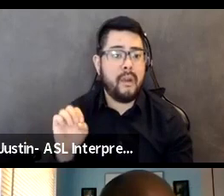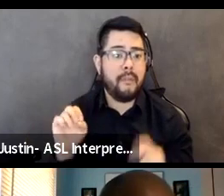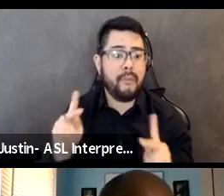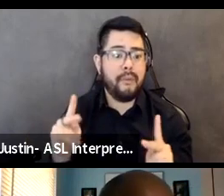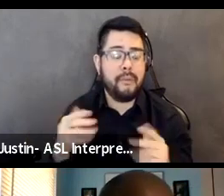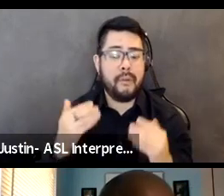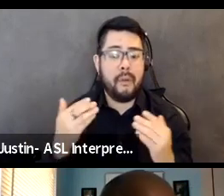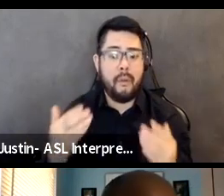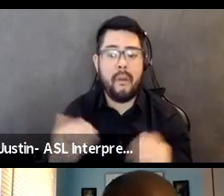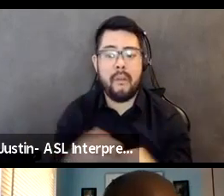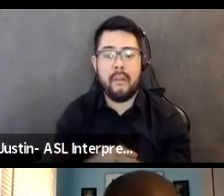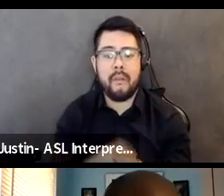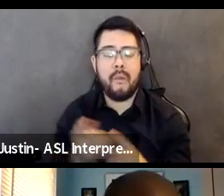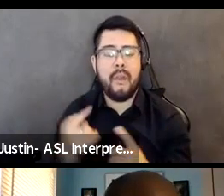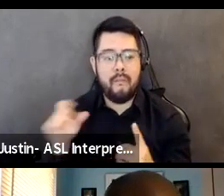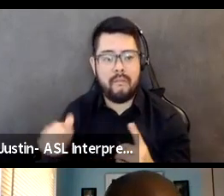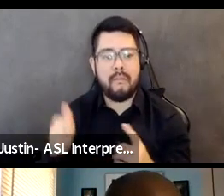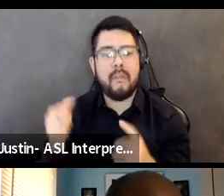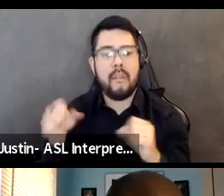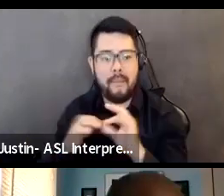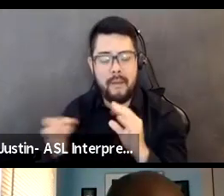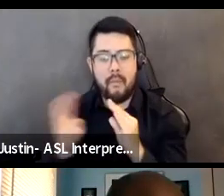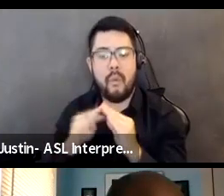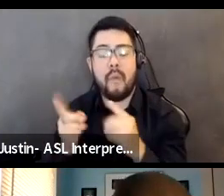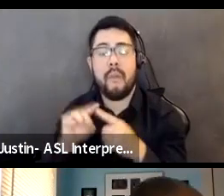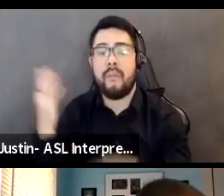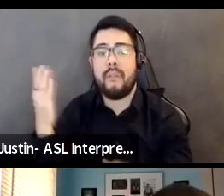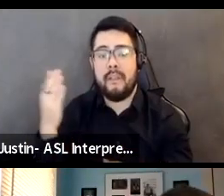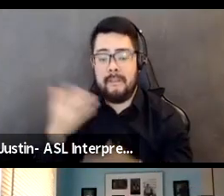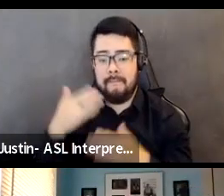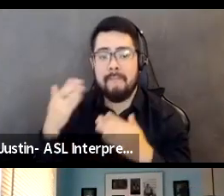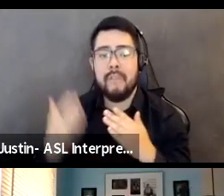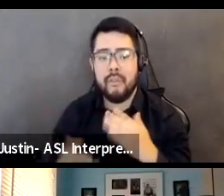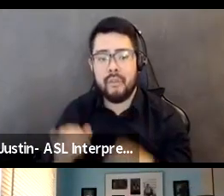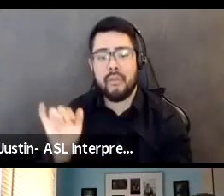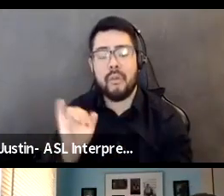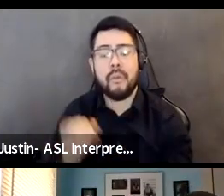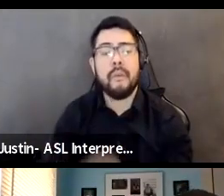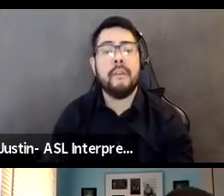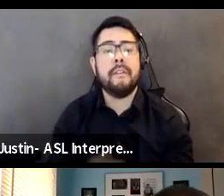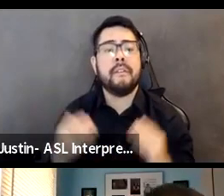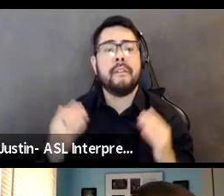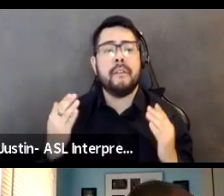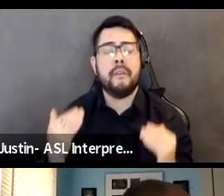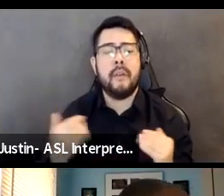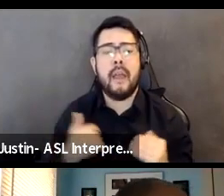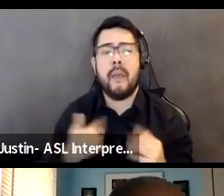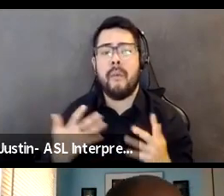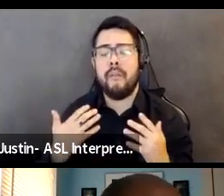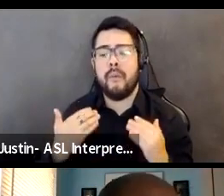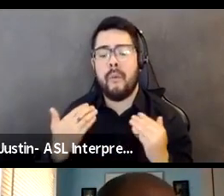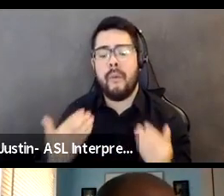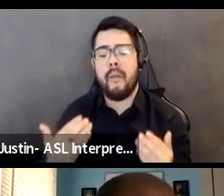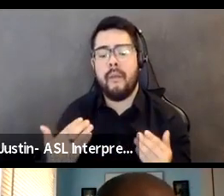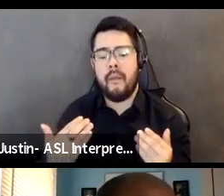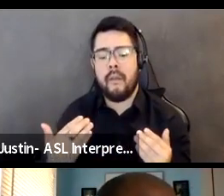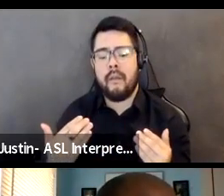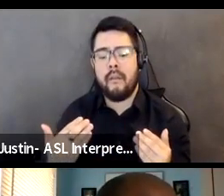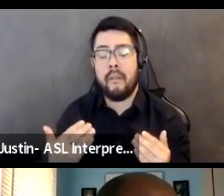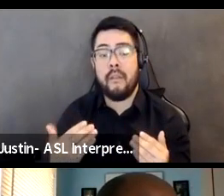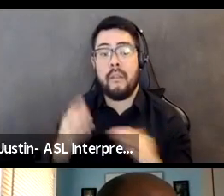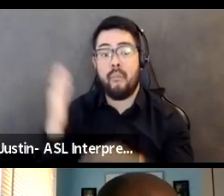presentation say make comments and ask questions so let's let's proceed to the to the